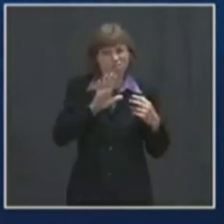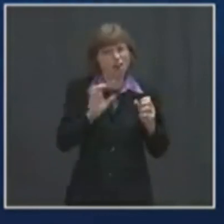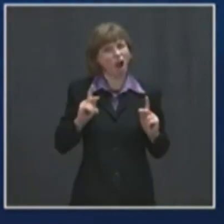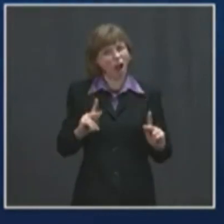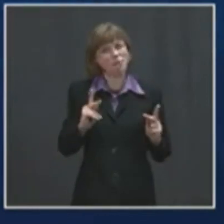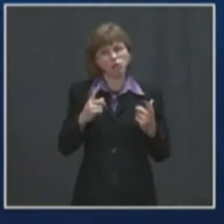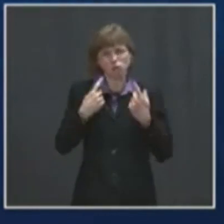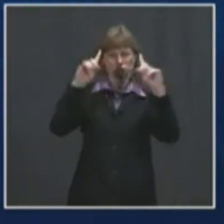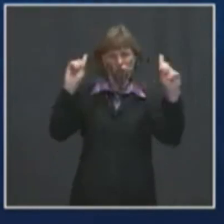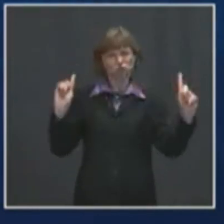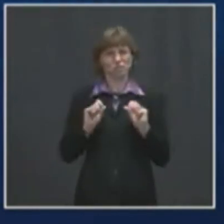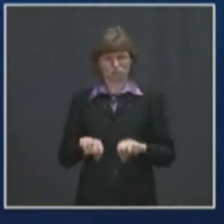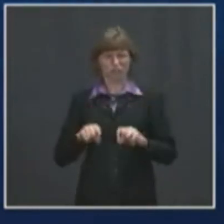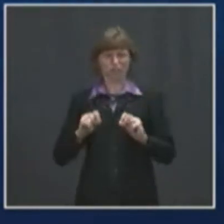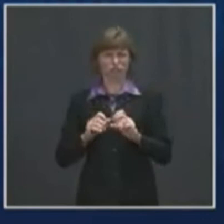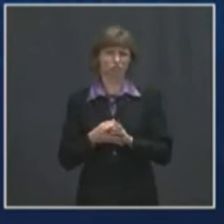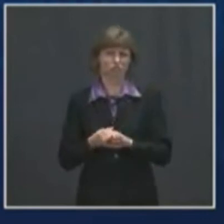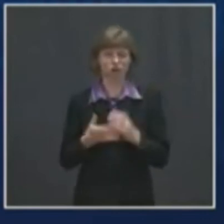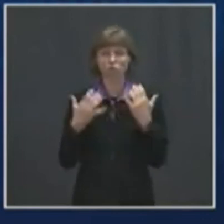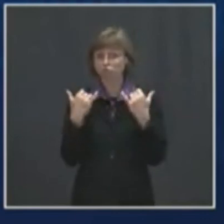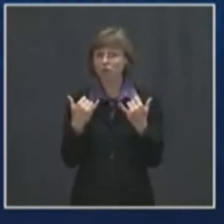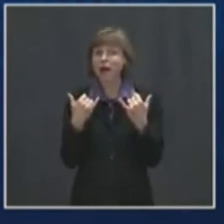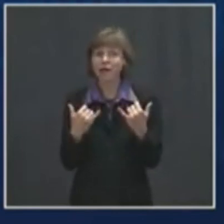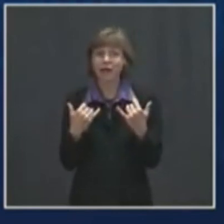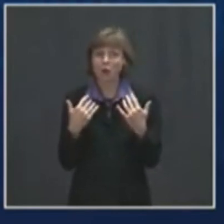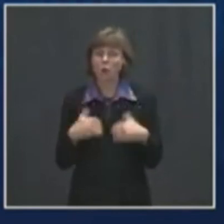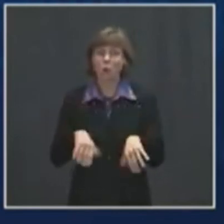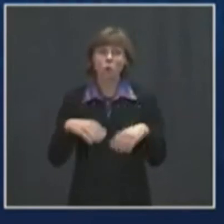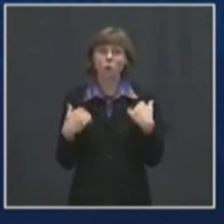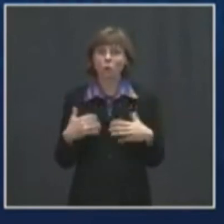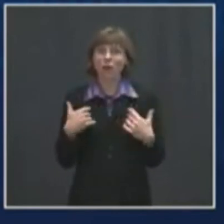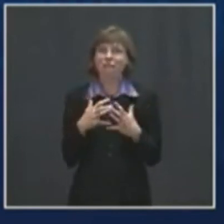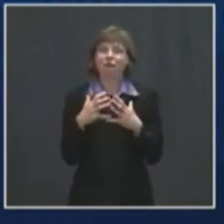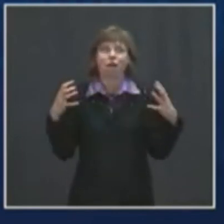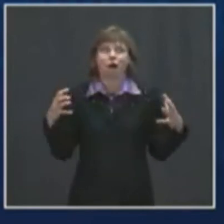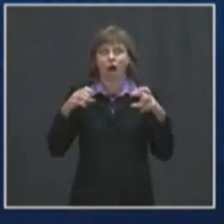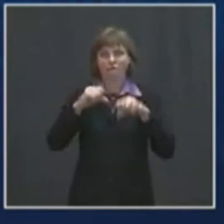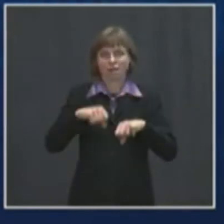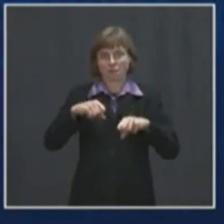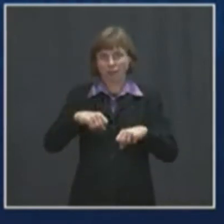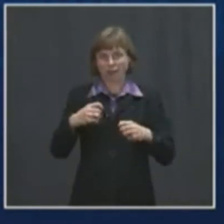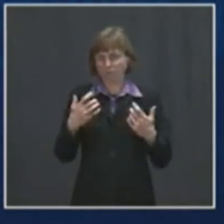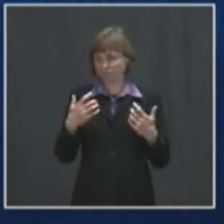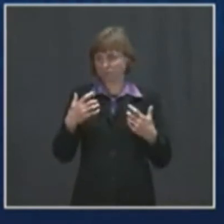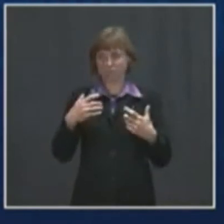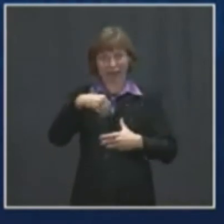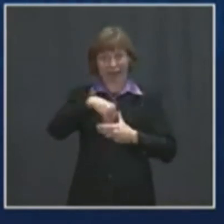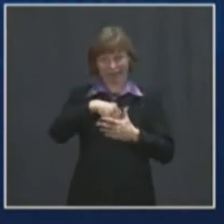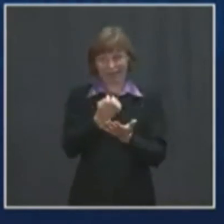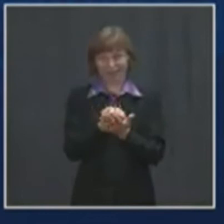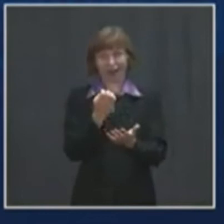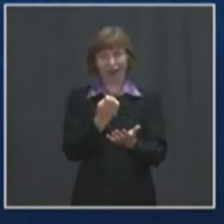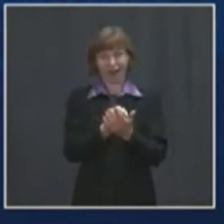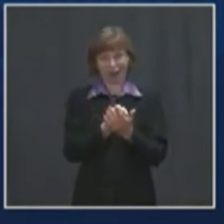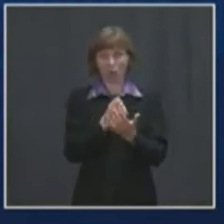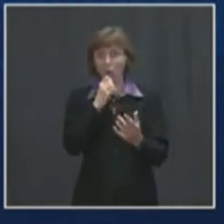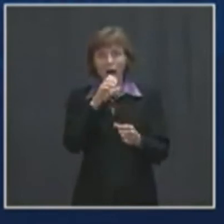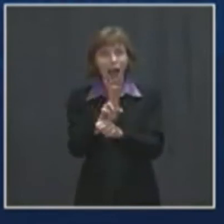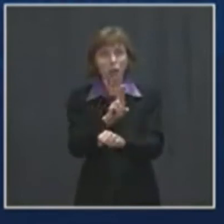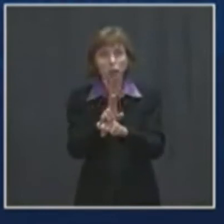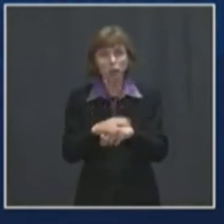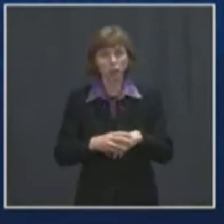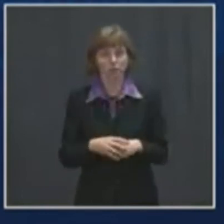And right now, there is deep unused capacity in this economy, which is targeted by the American Rescue Plan. There are 10